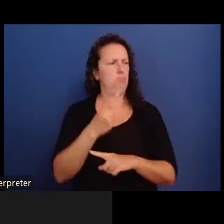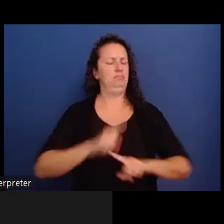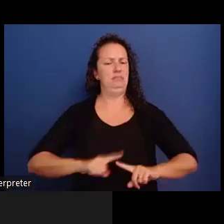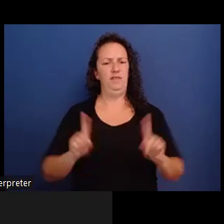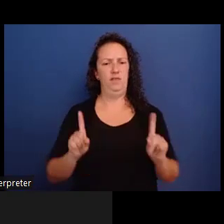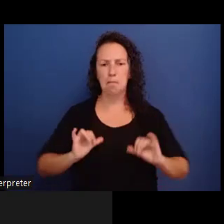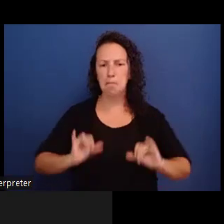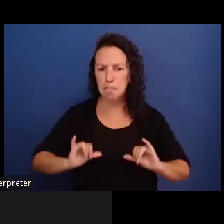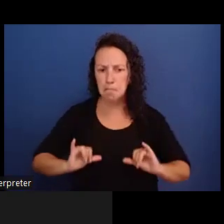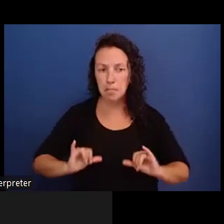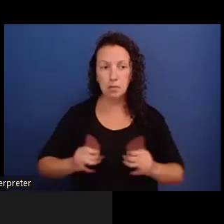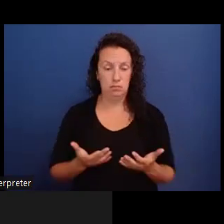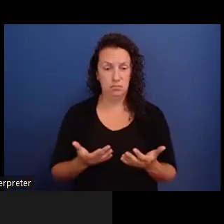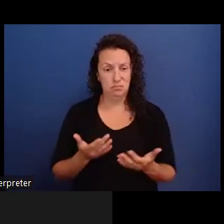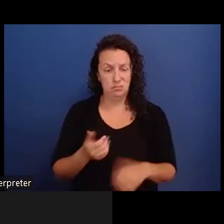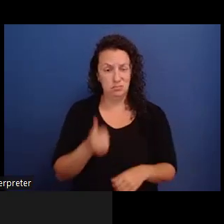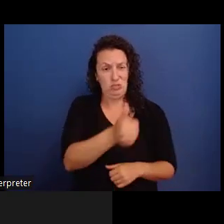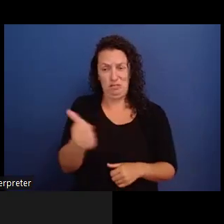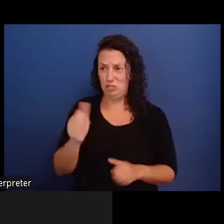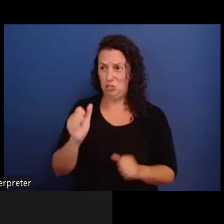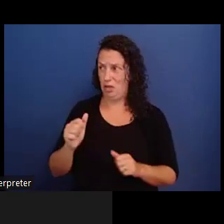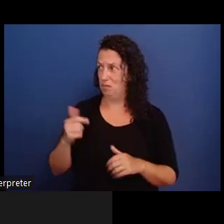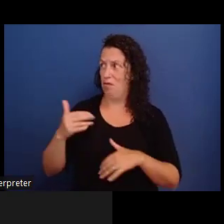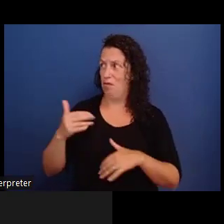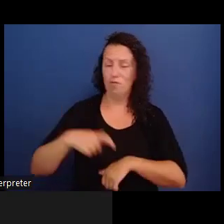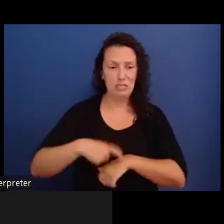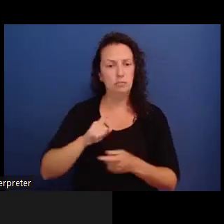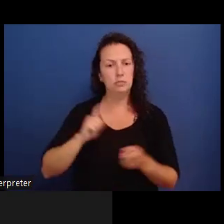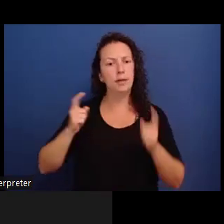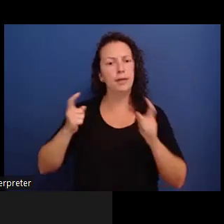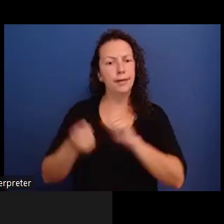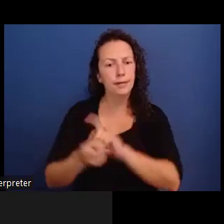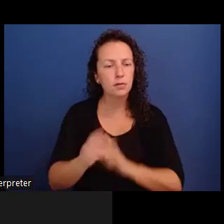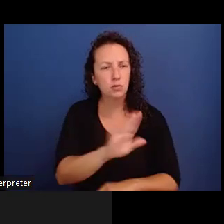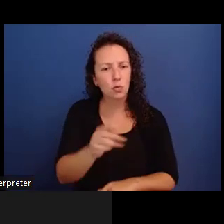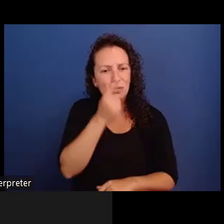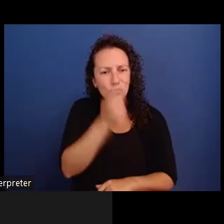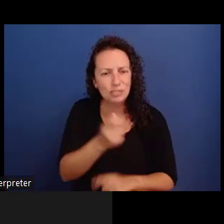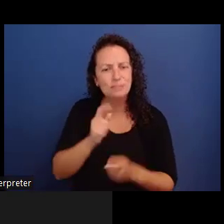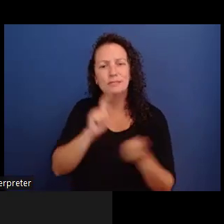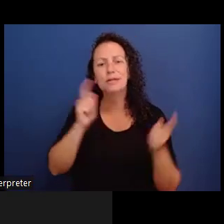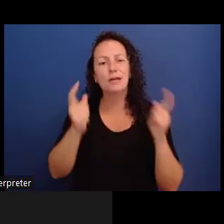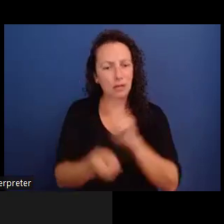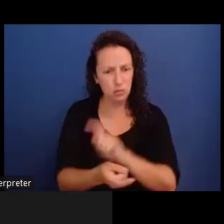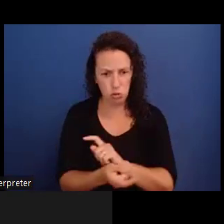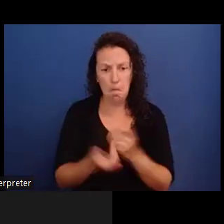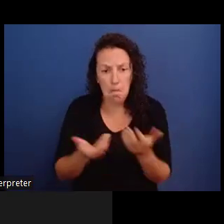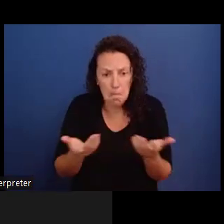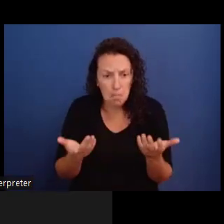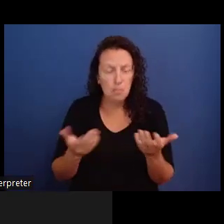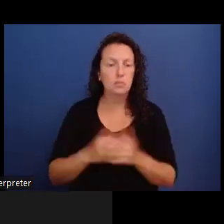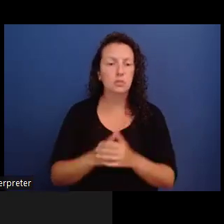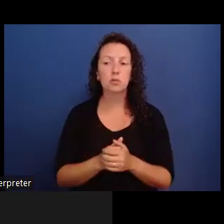because, you've changed over time and sort of your interests have changed over time. But it's a truly sort